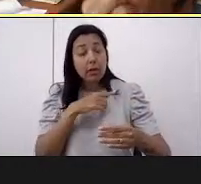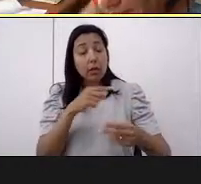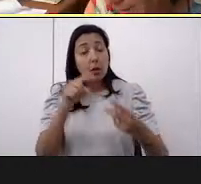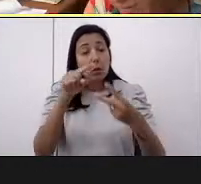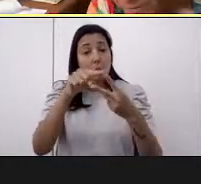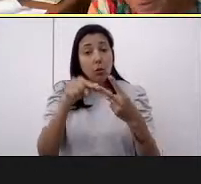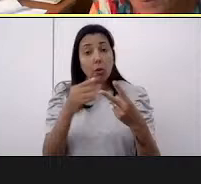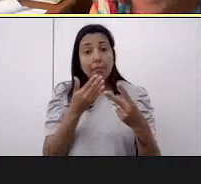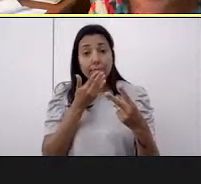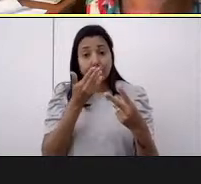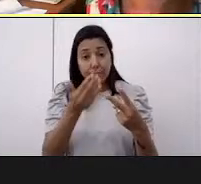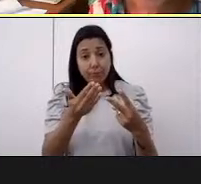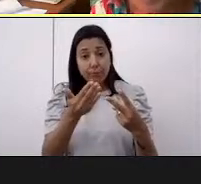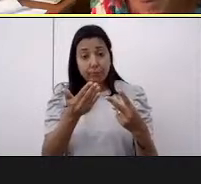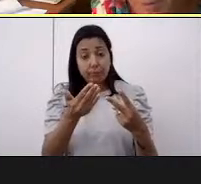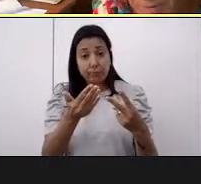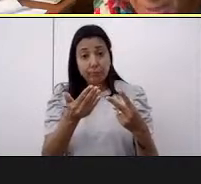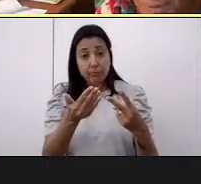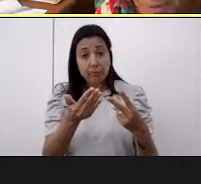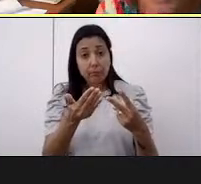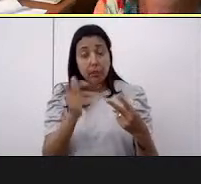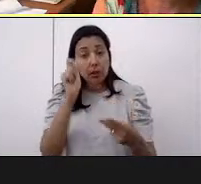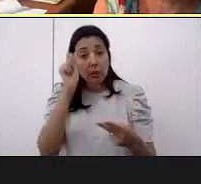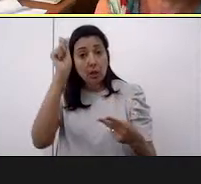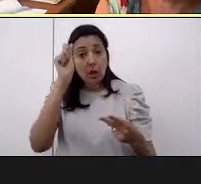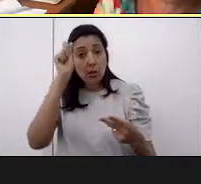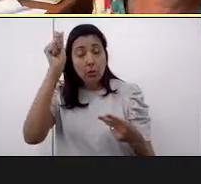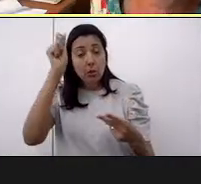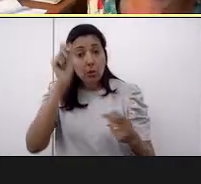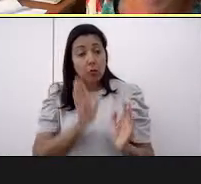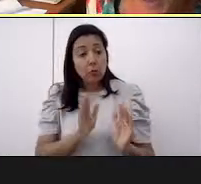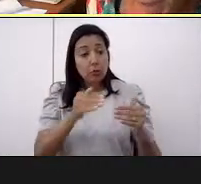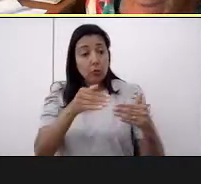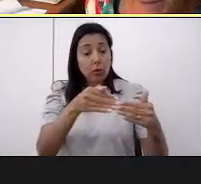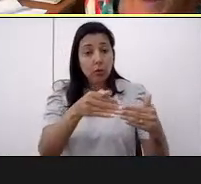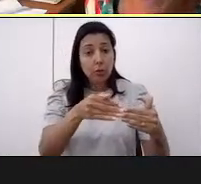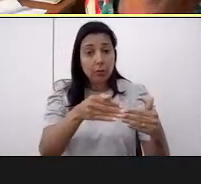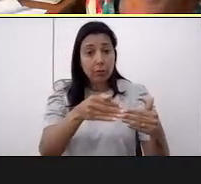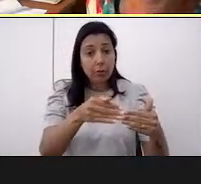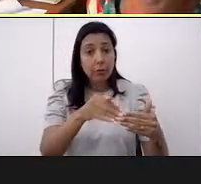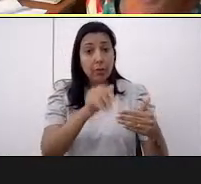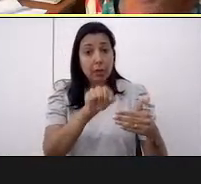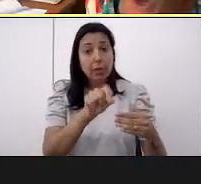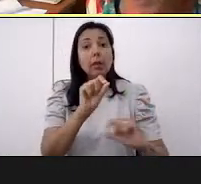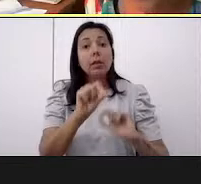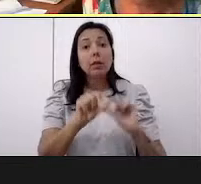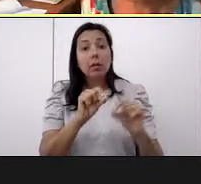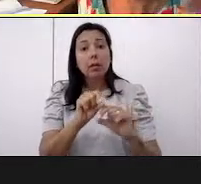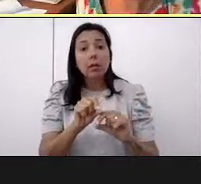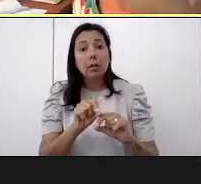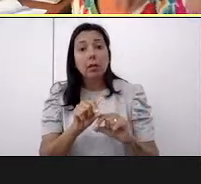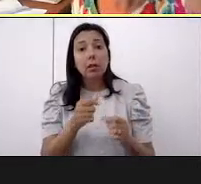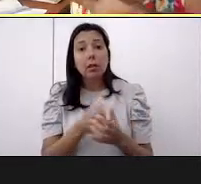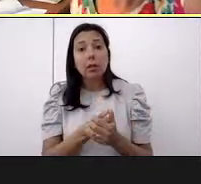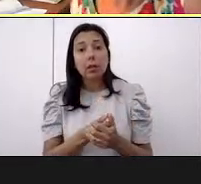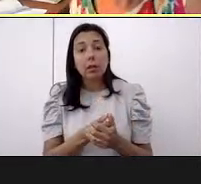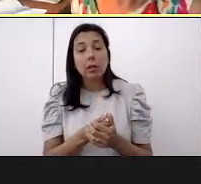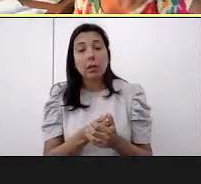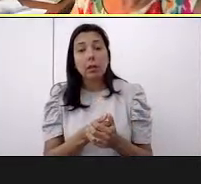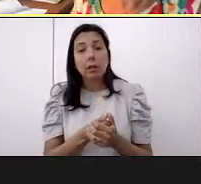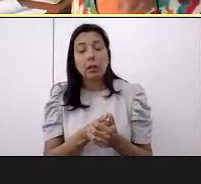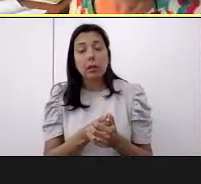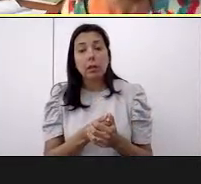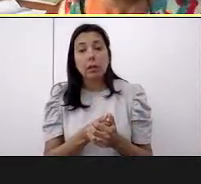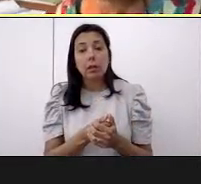of actors on these forums: the policymakers and the administrative elite. And the policymaker comes from the politics fora.